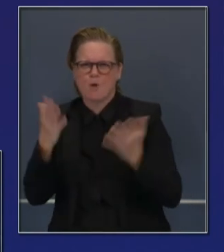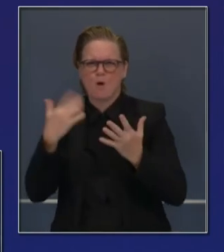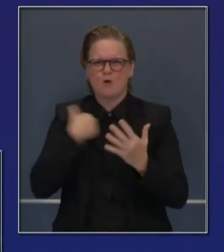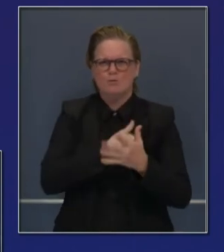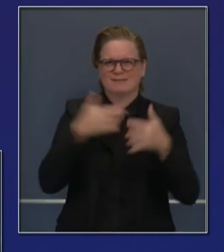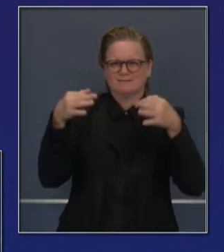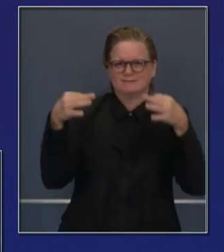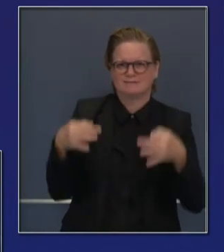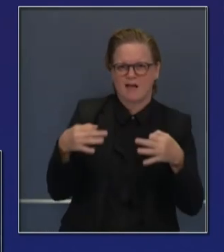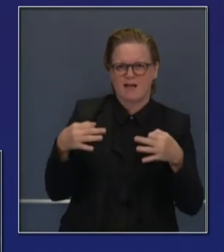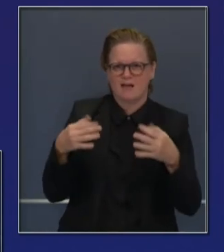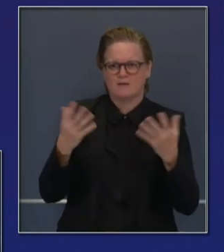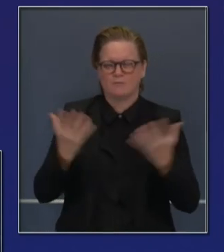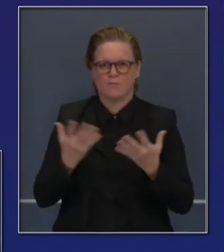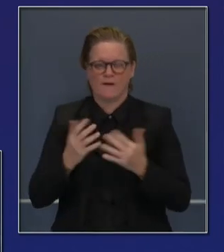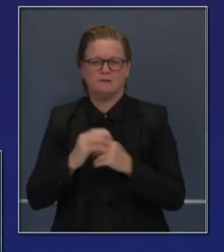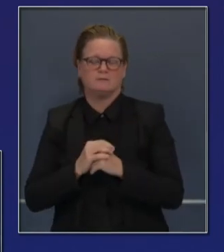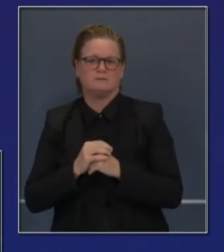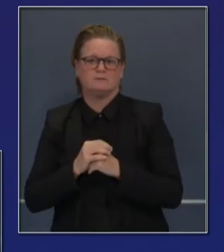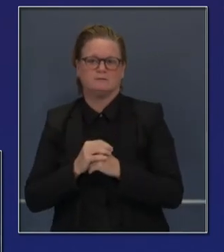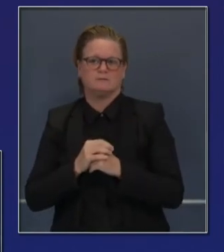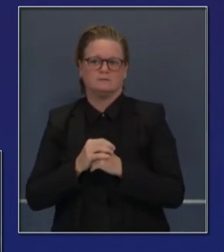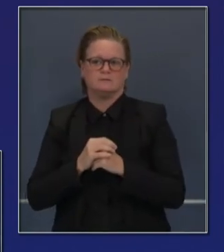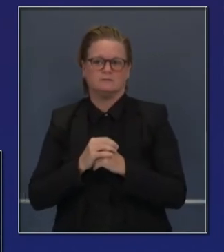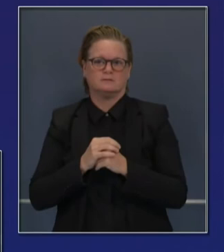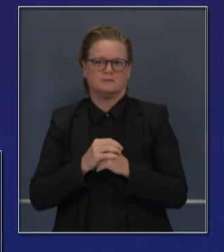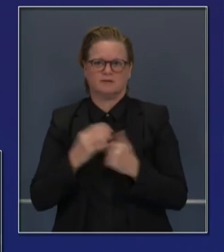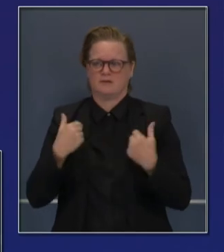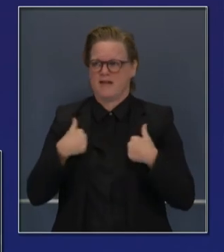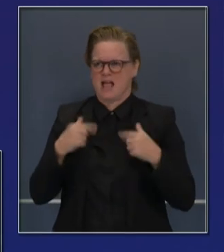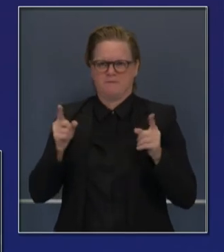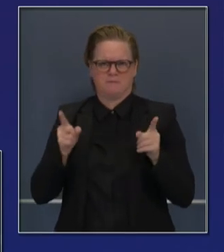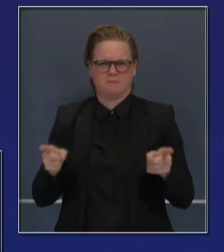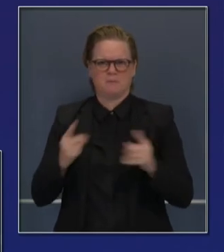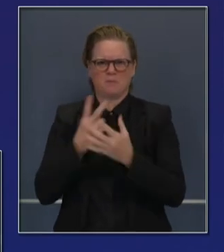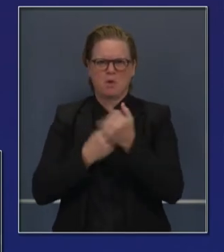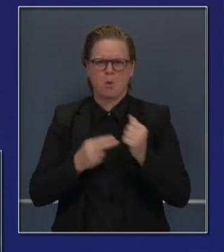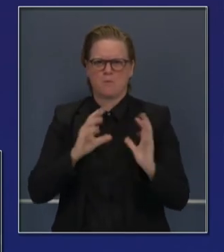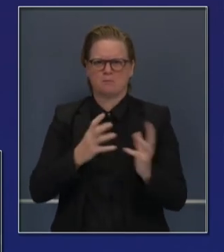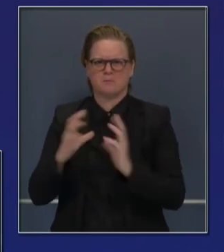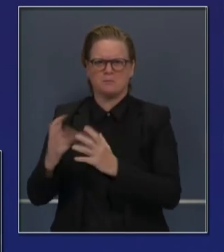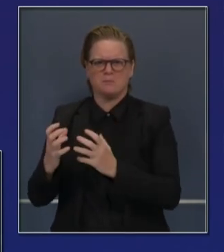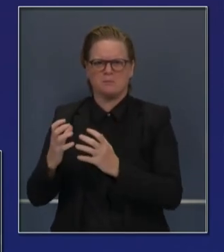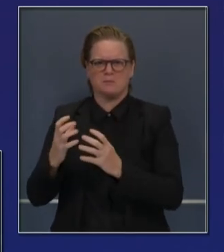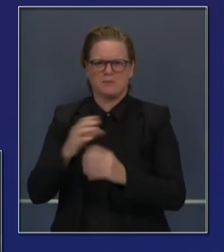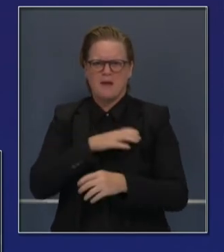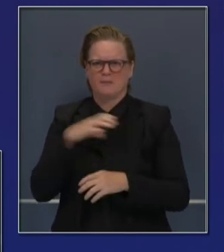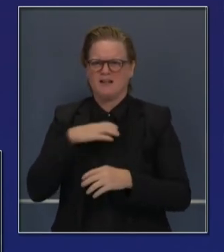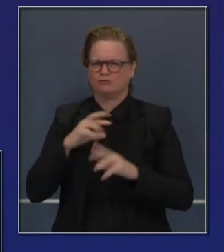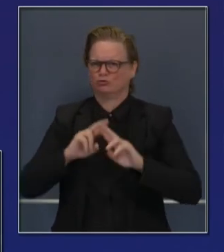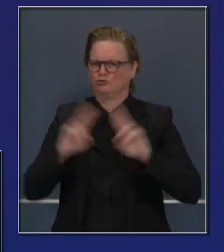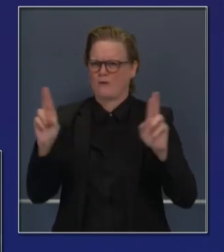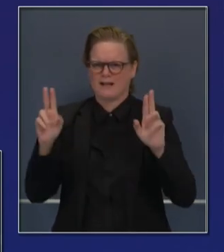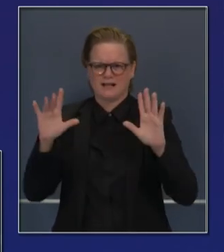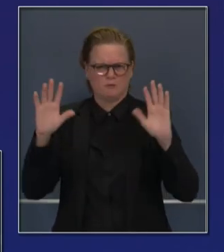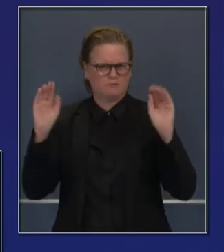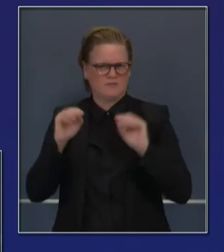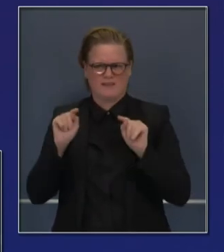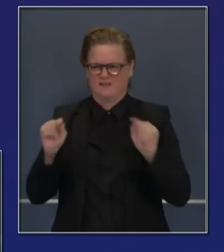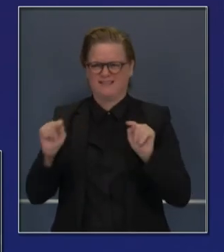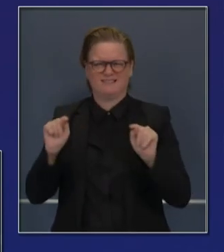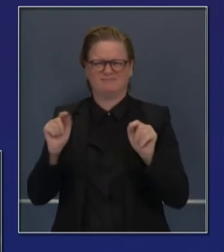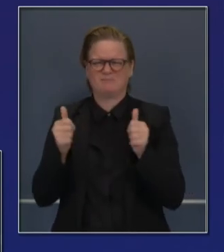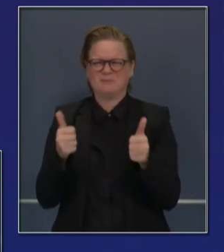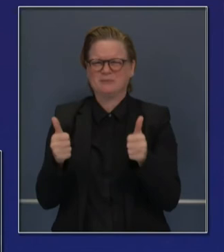and the community advisory committee. And so that you should anticipate. And I would encourage people to learn